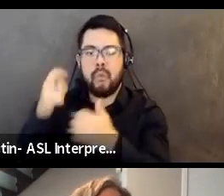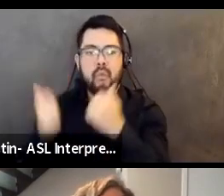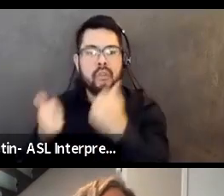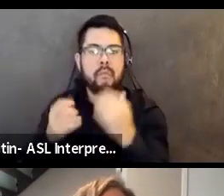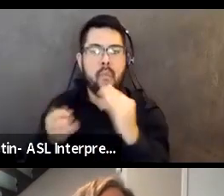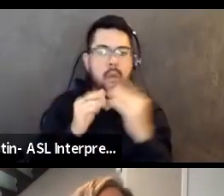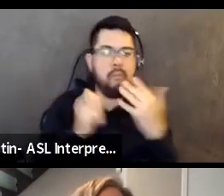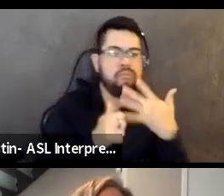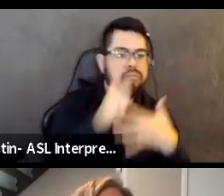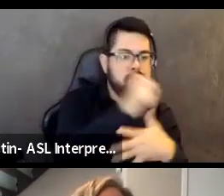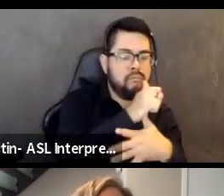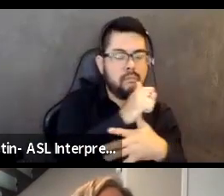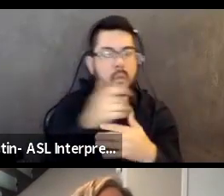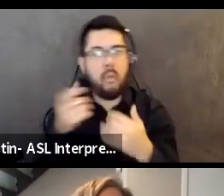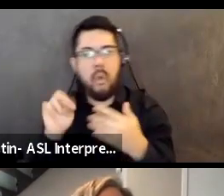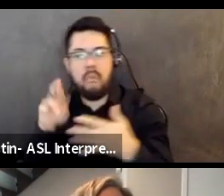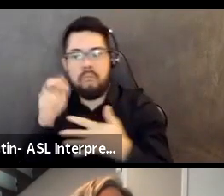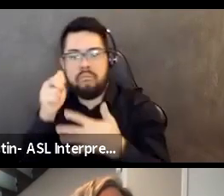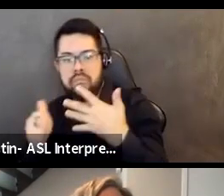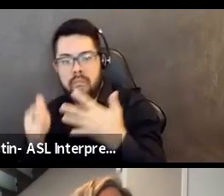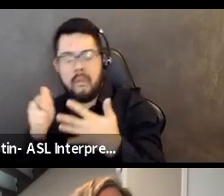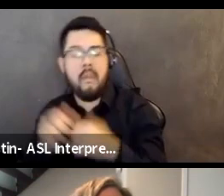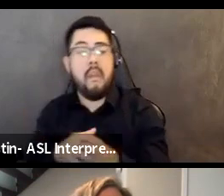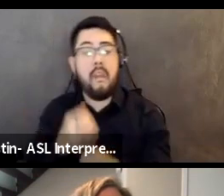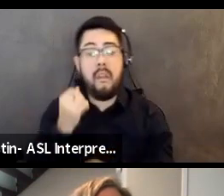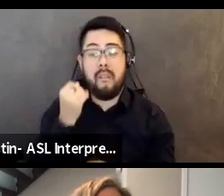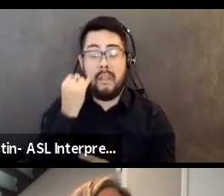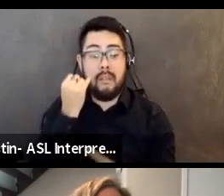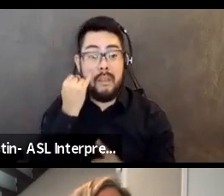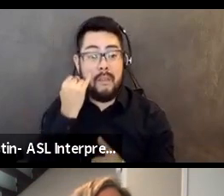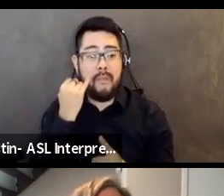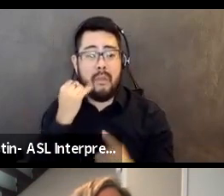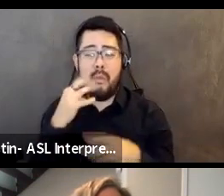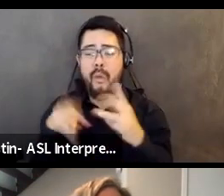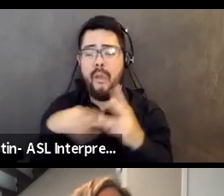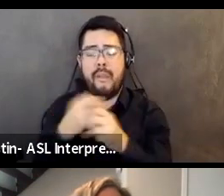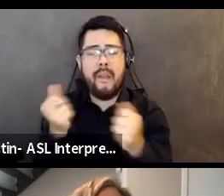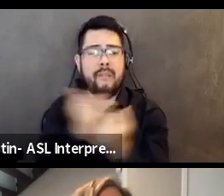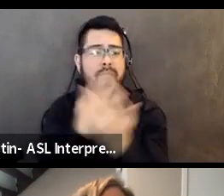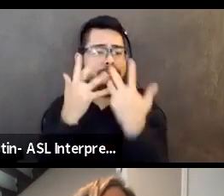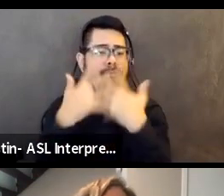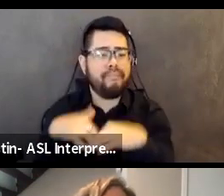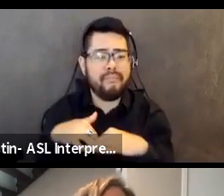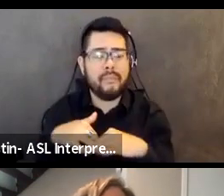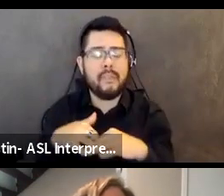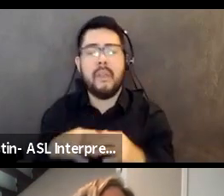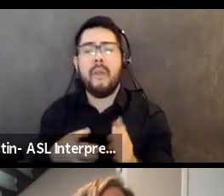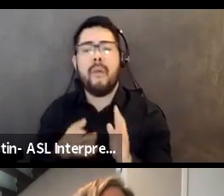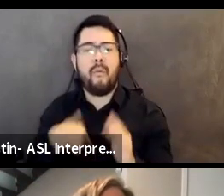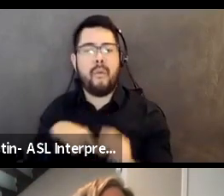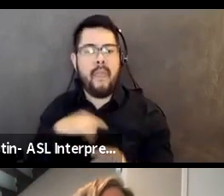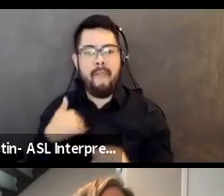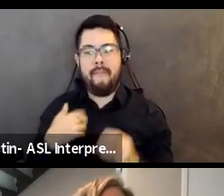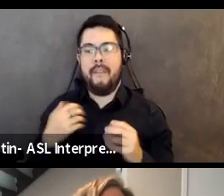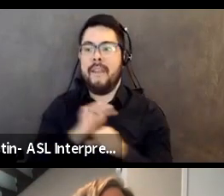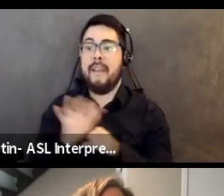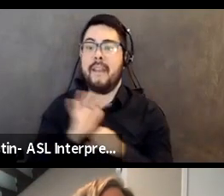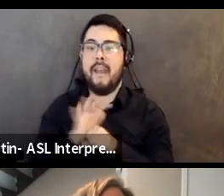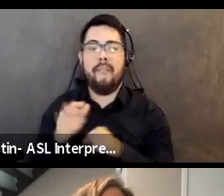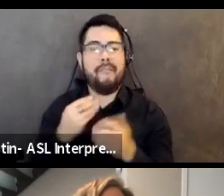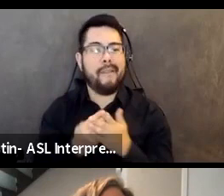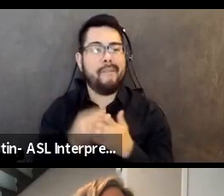could we could spend we could you know if in a perfect world um in a perfect world we would have enough dollars to meet the